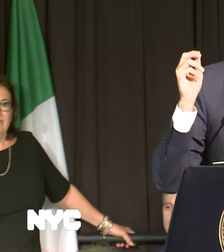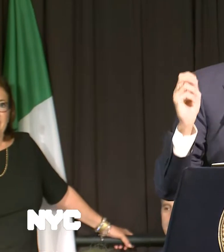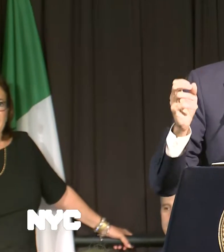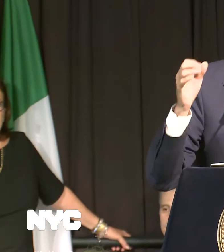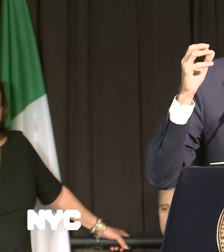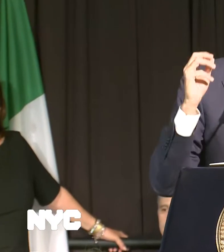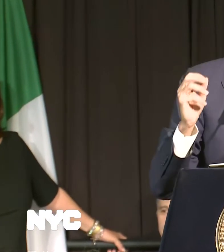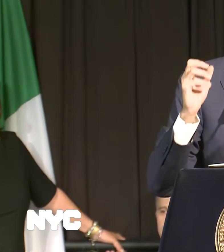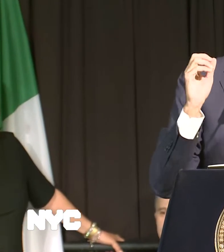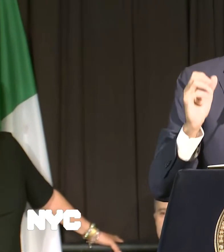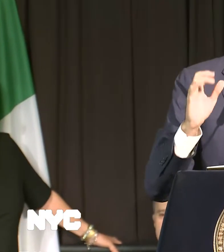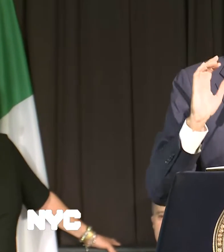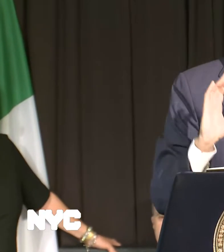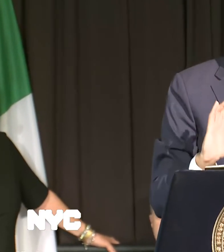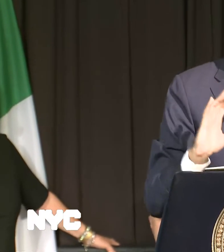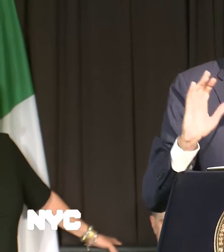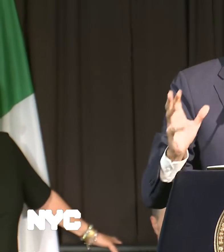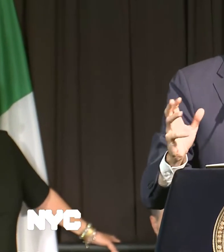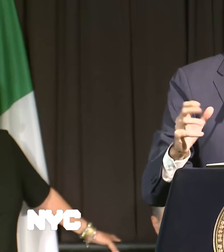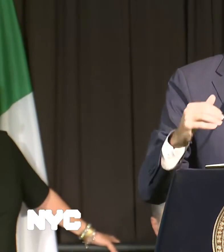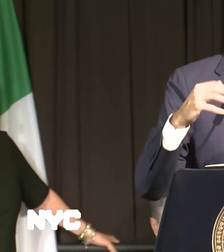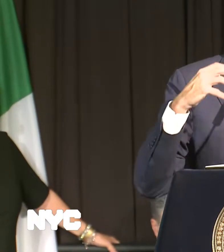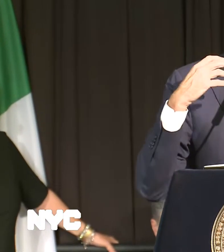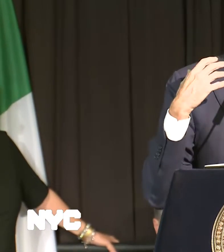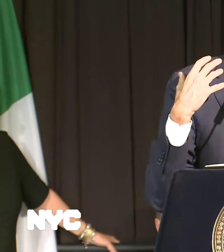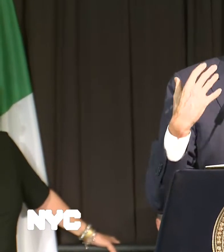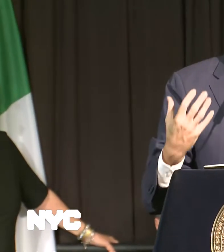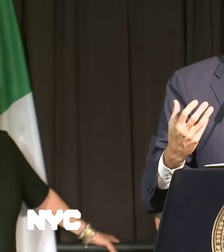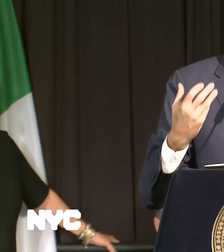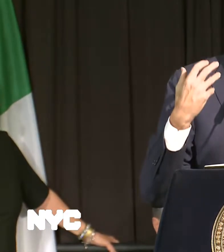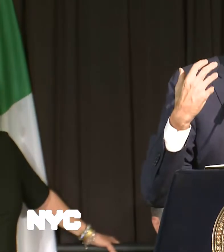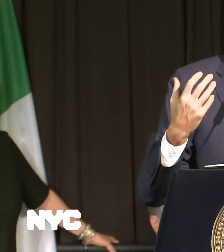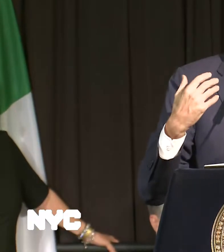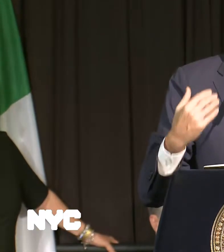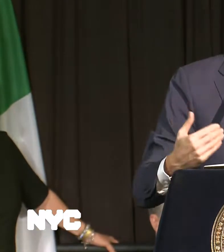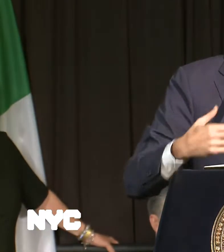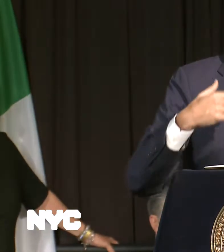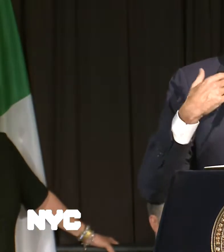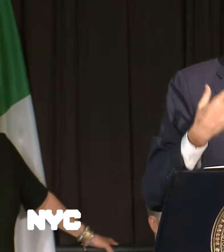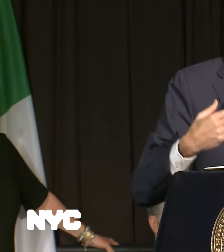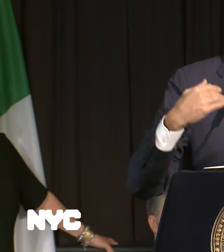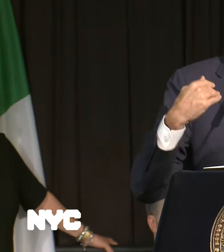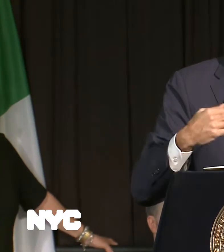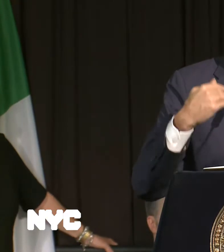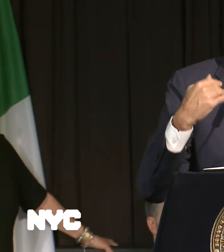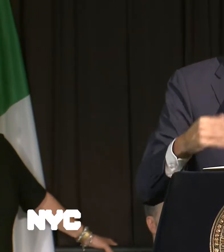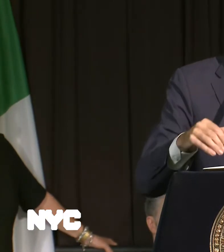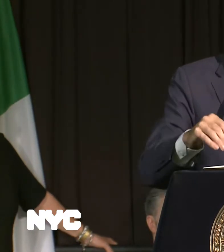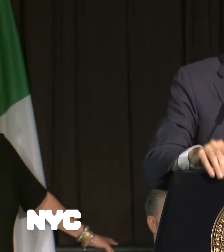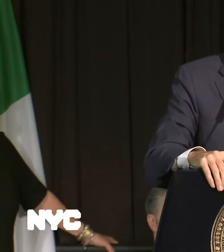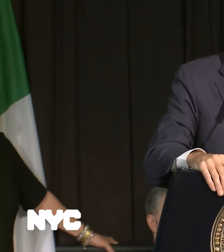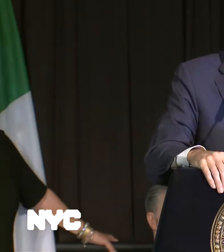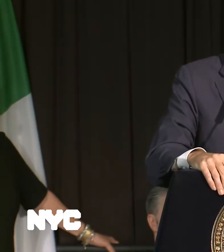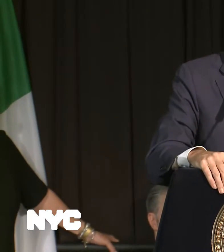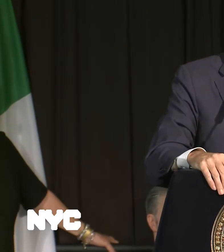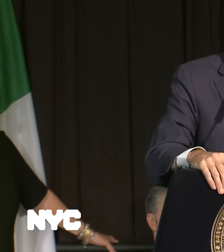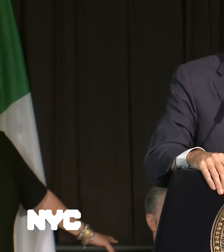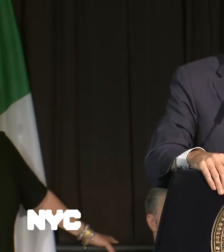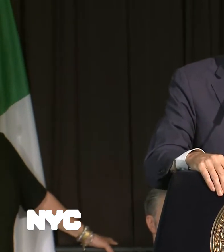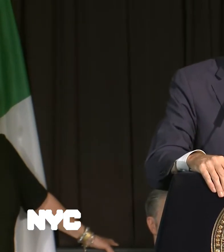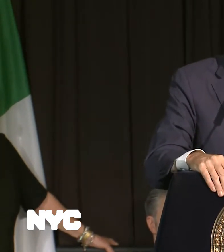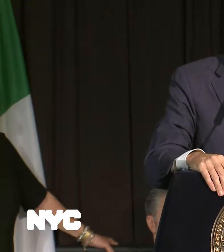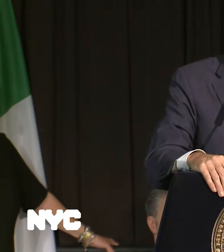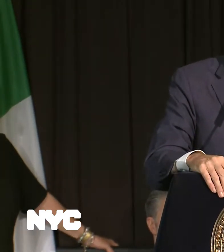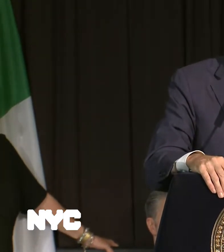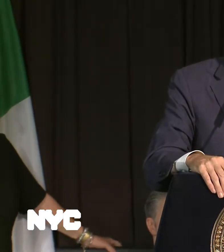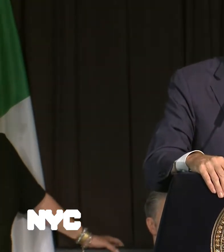preserved Italian folk music going back centuries, that keep our heritage alive and vibrant. And yes, in 1994, they played at our